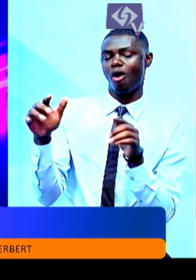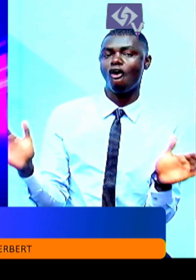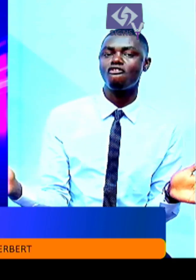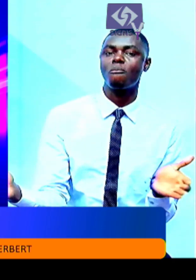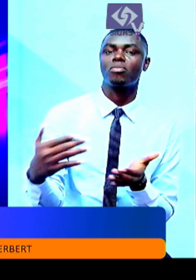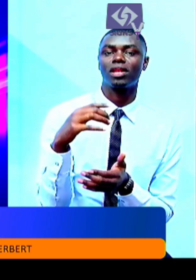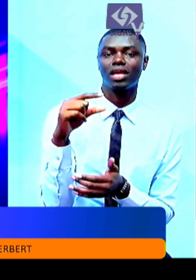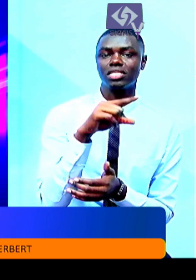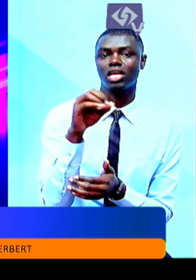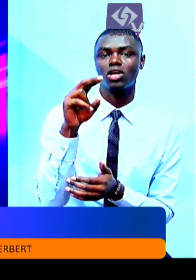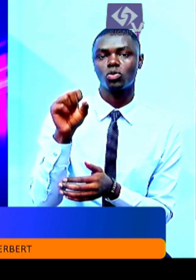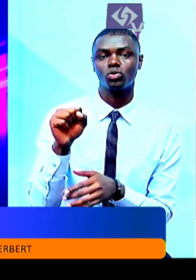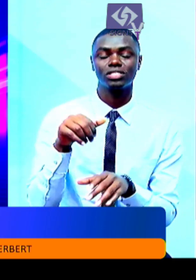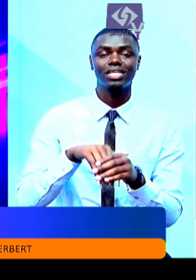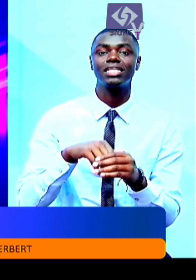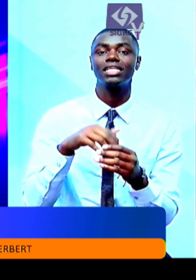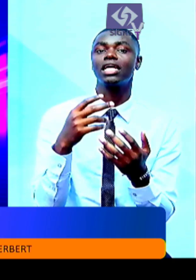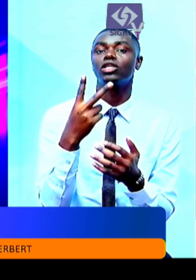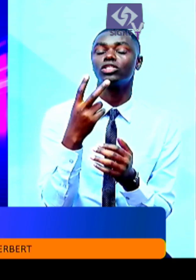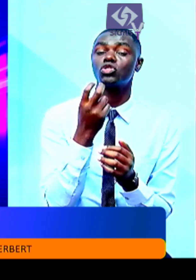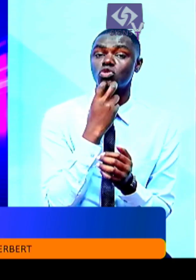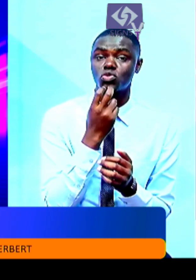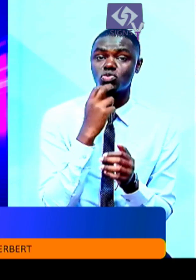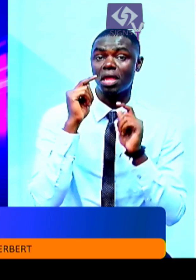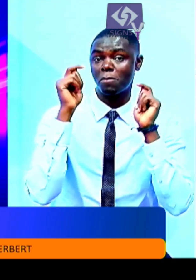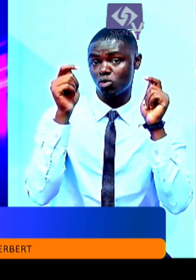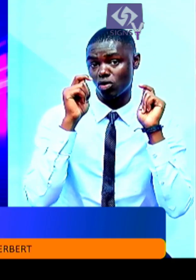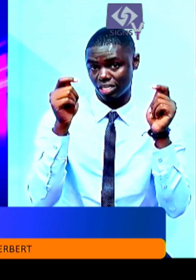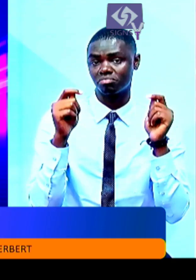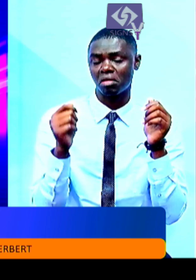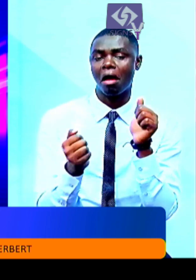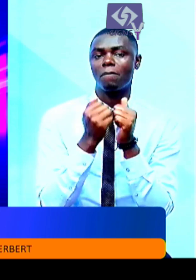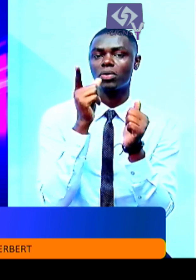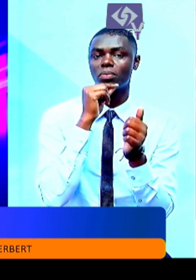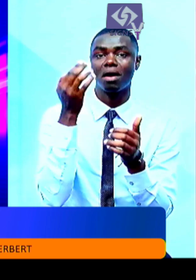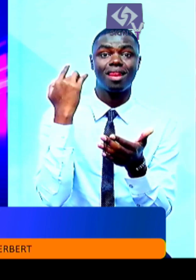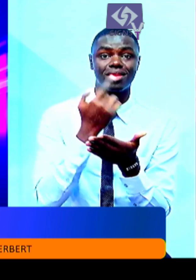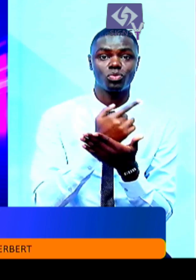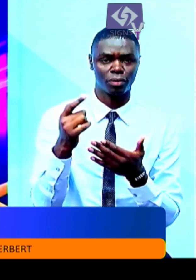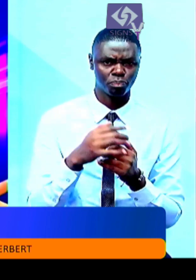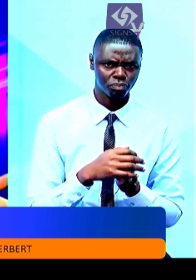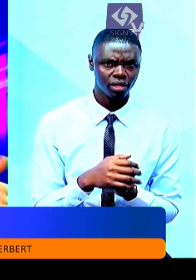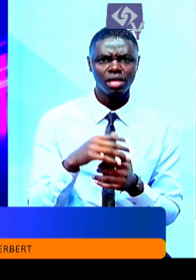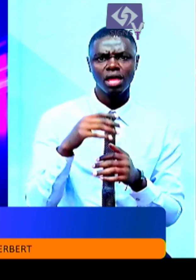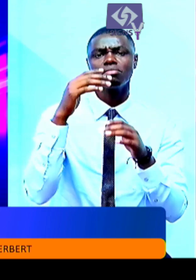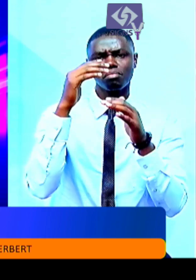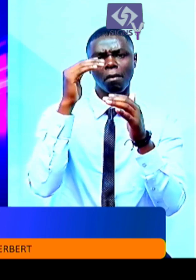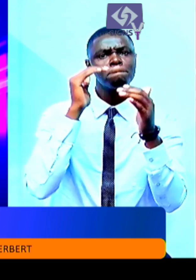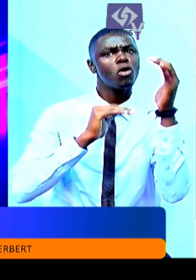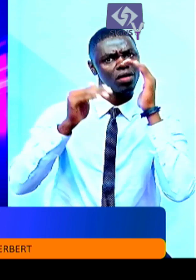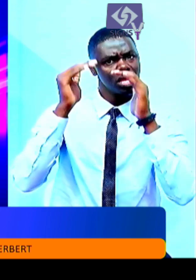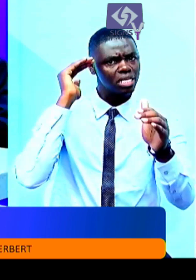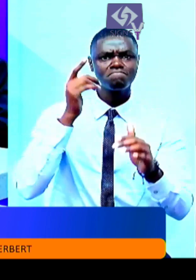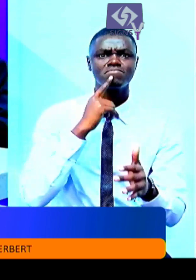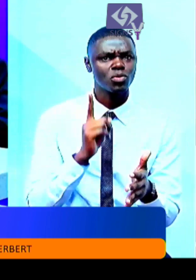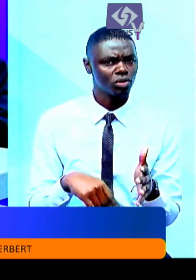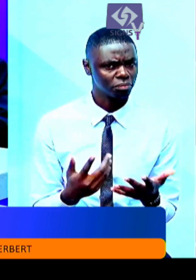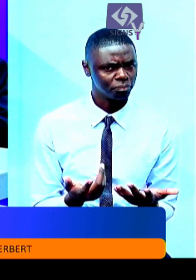mobilizing goons in the Tuesday protest that happened last week. The good professor here is saying